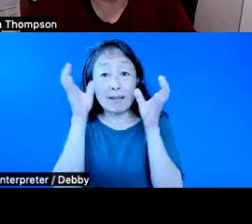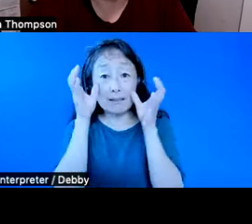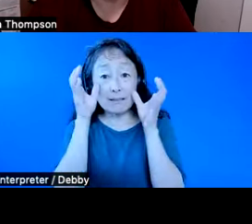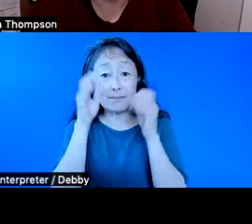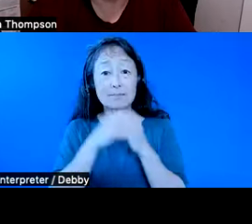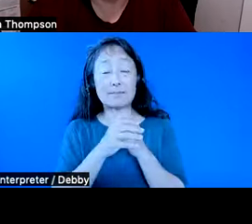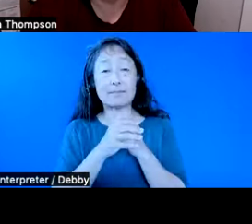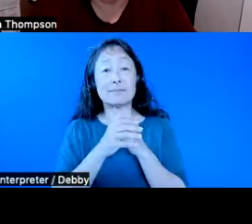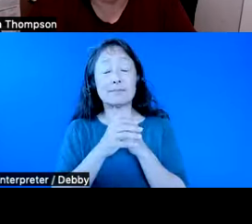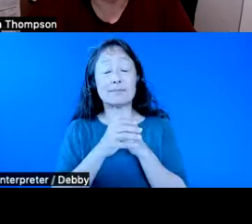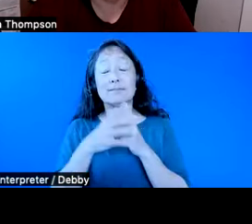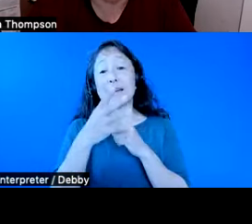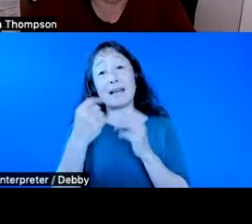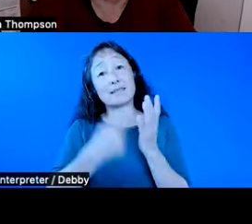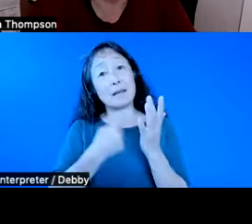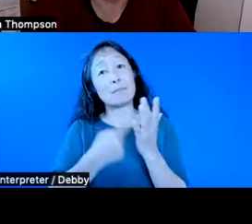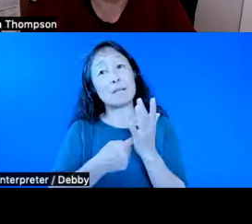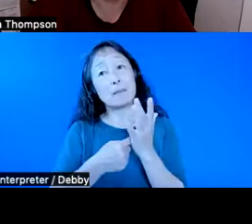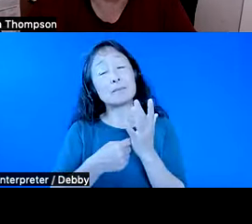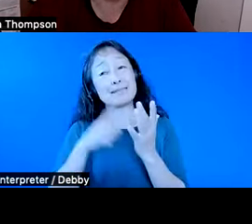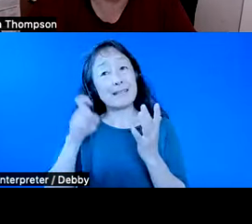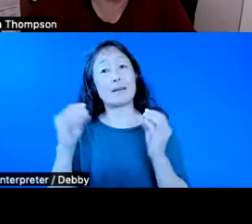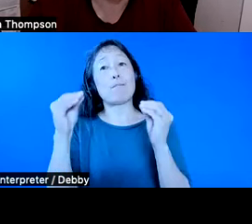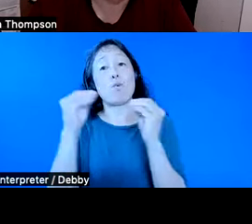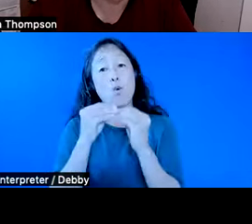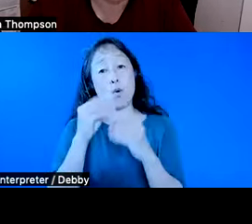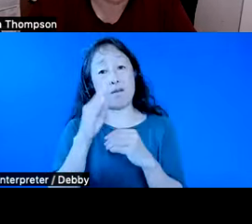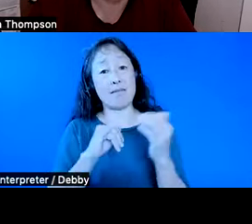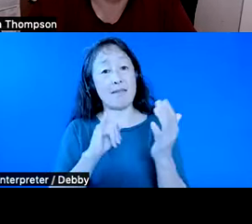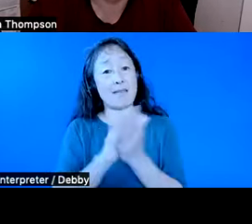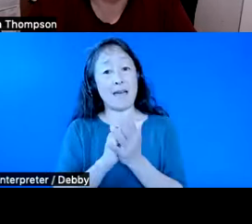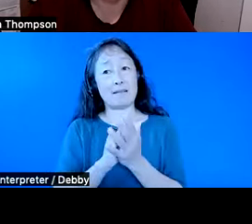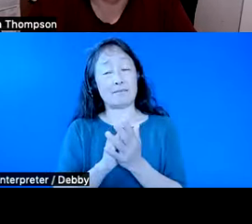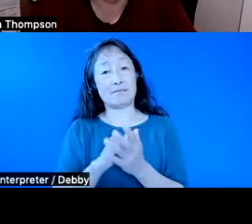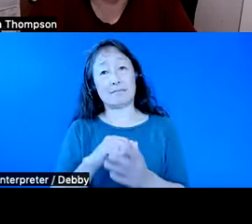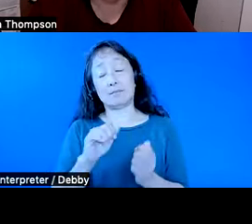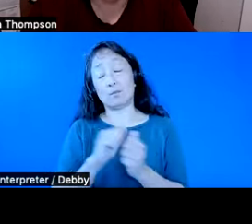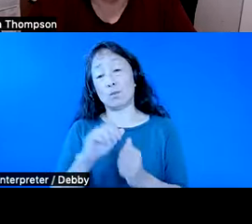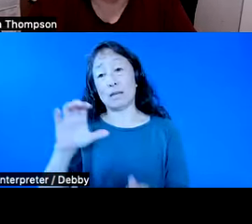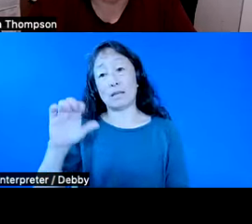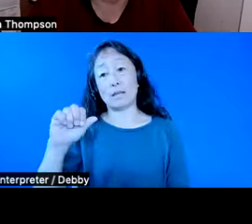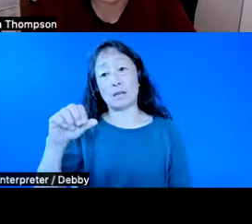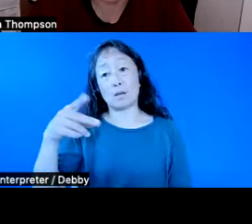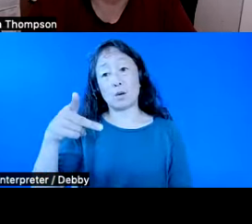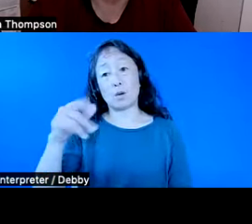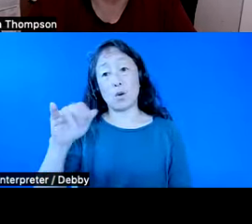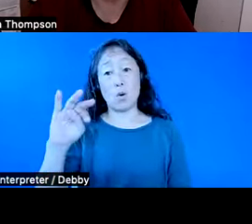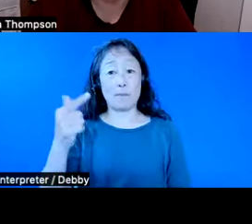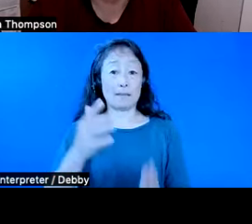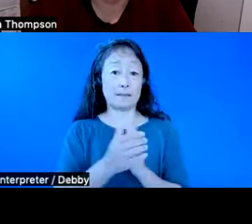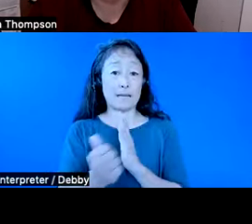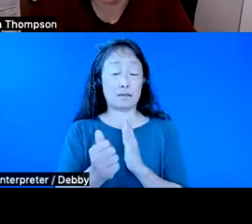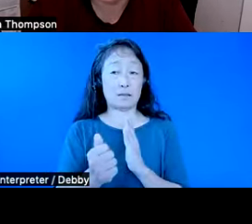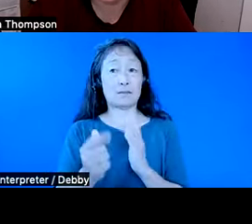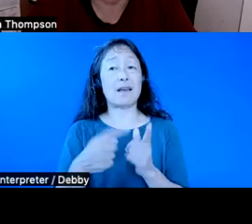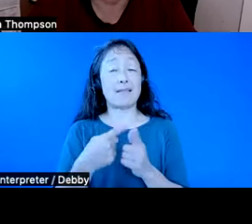more than just the listening and the coping skills. And that is where we'd make a referral. And it is sad if somebody is having to